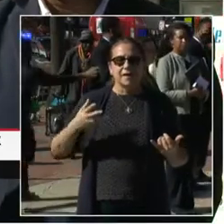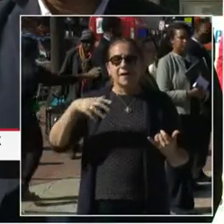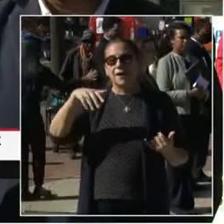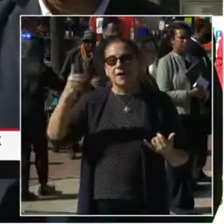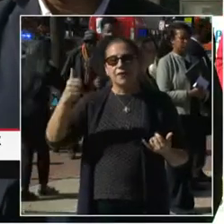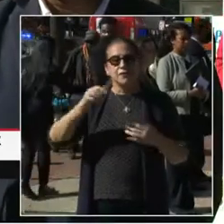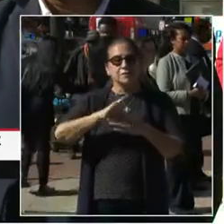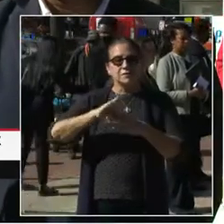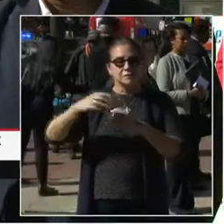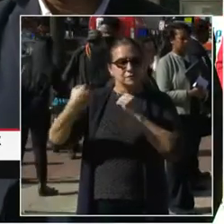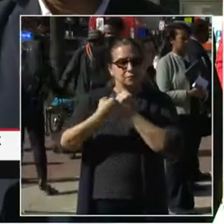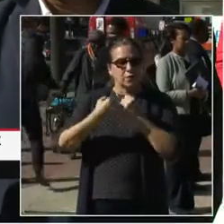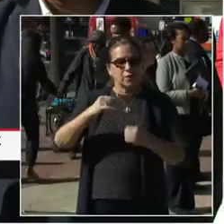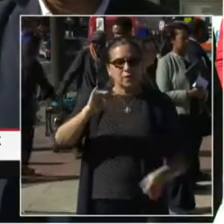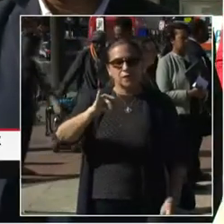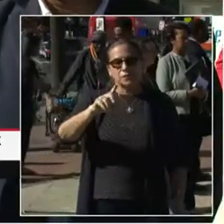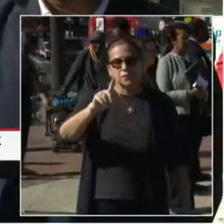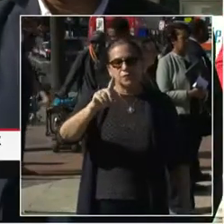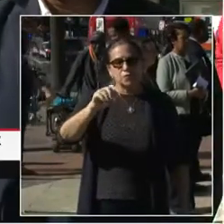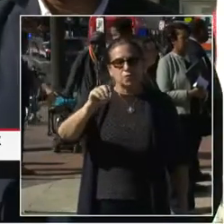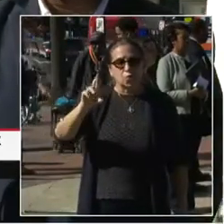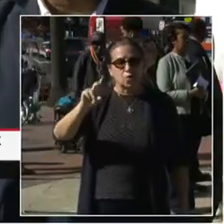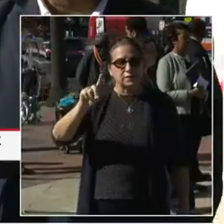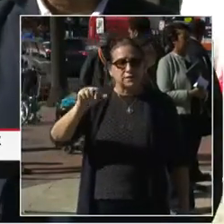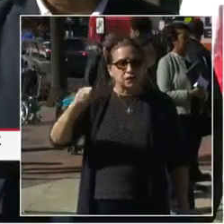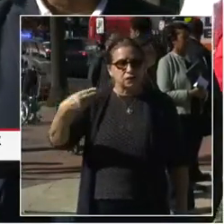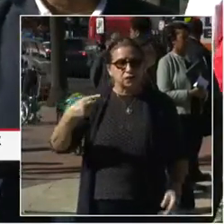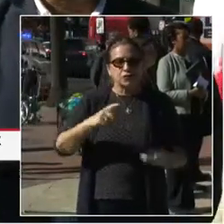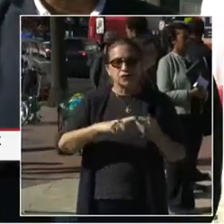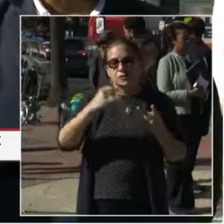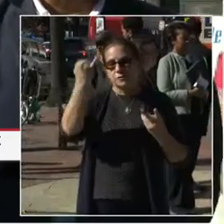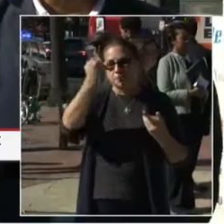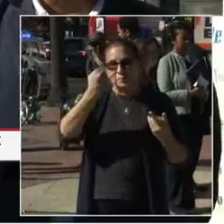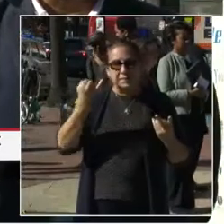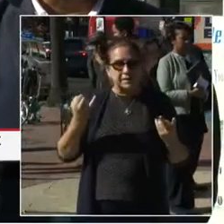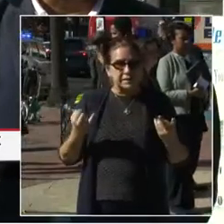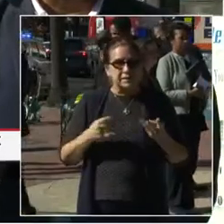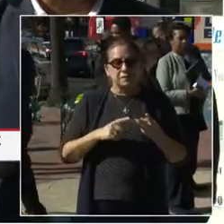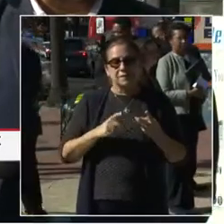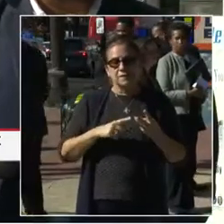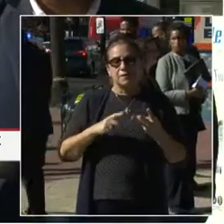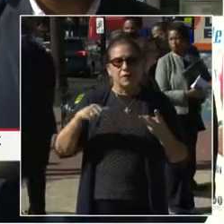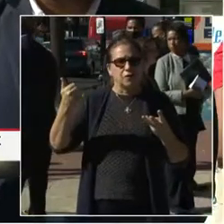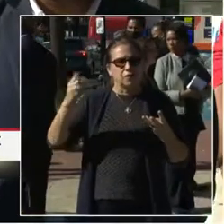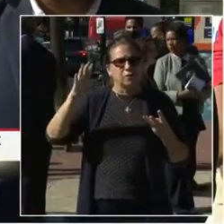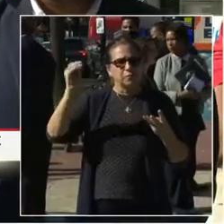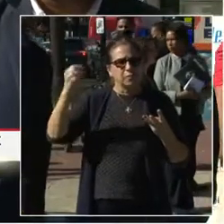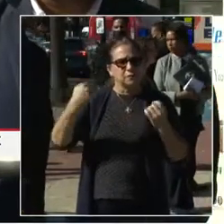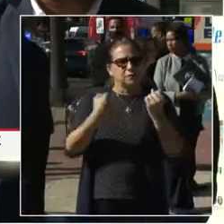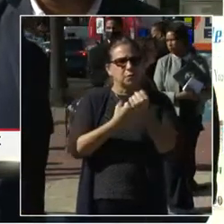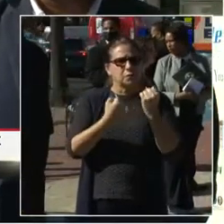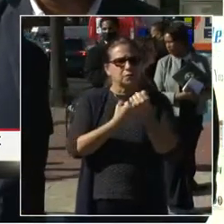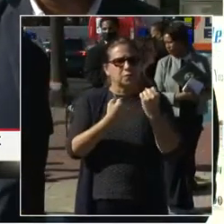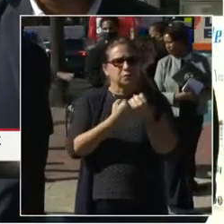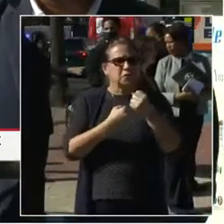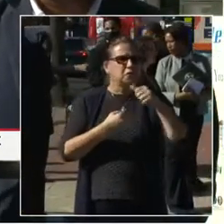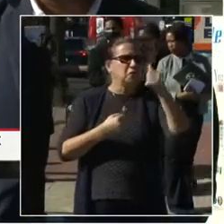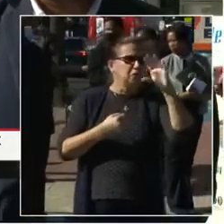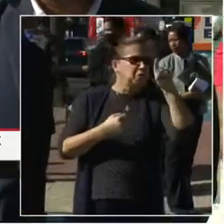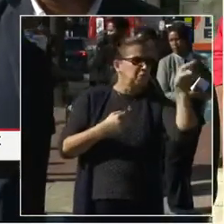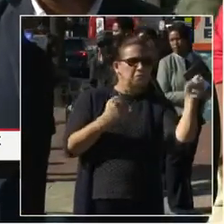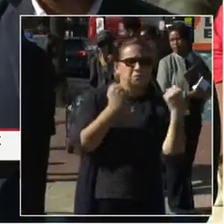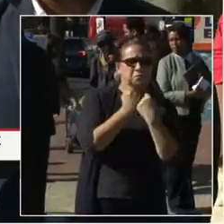Yelp DC, Pepco, the Ali Family, Metropolitan AME, and Pennsylvania Avenue Baptist